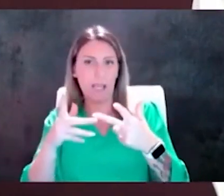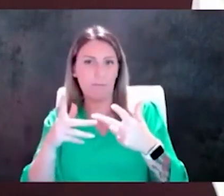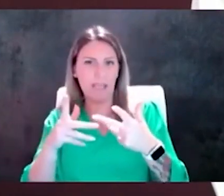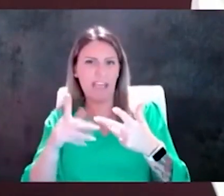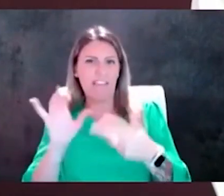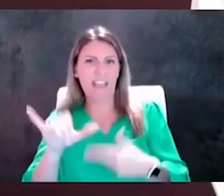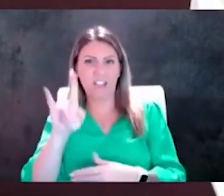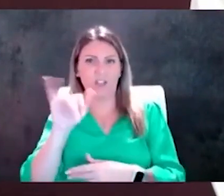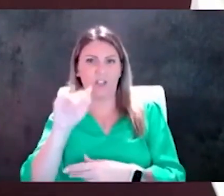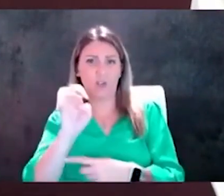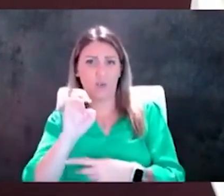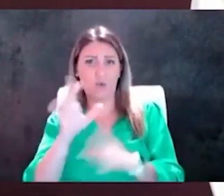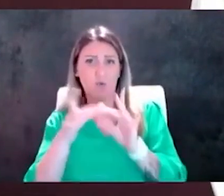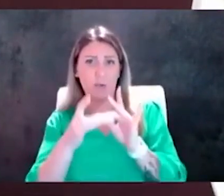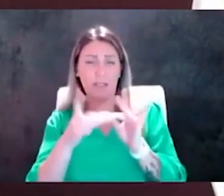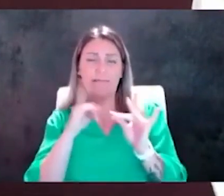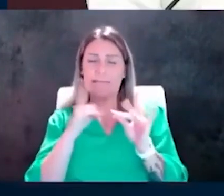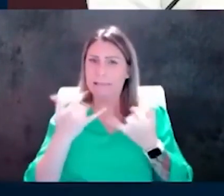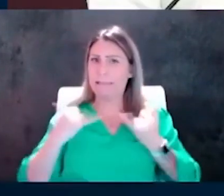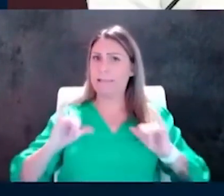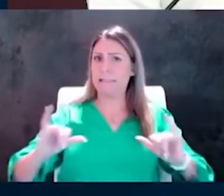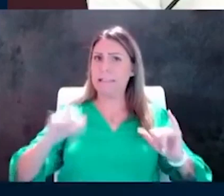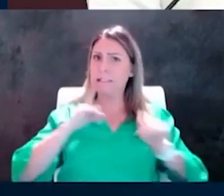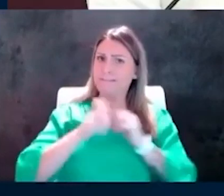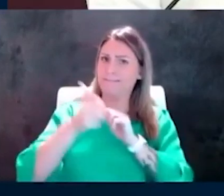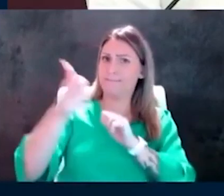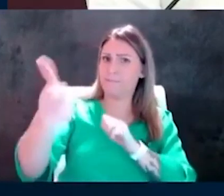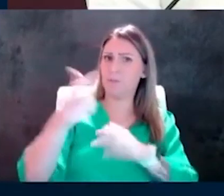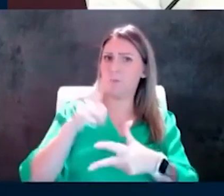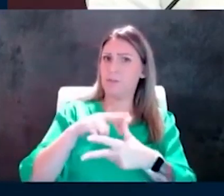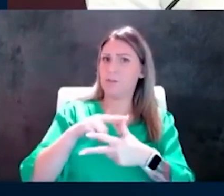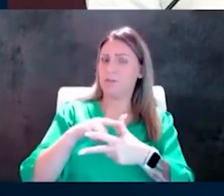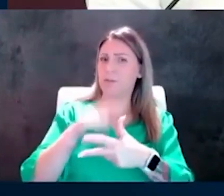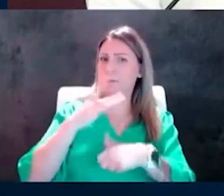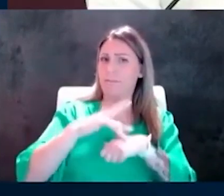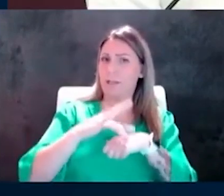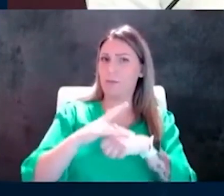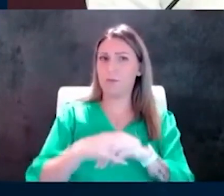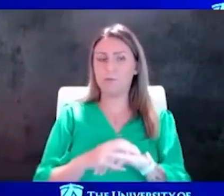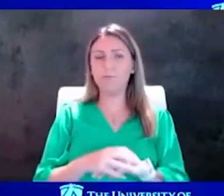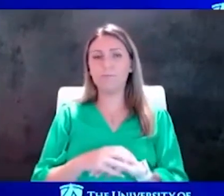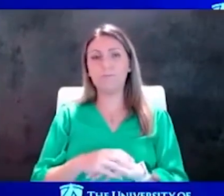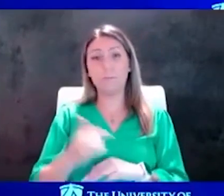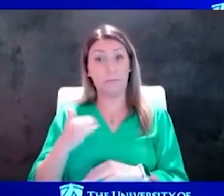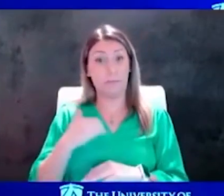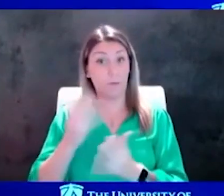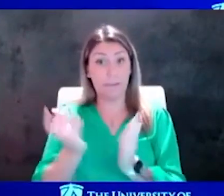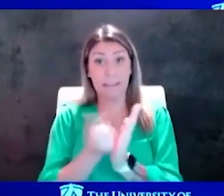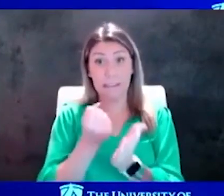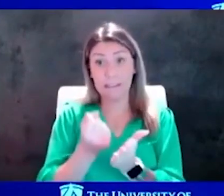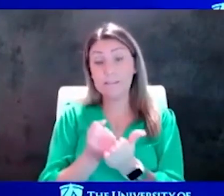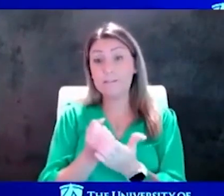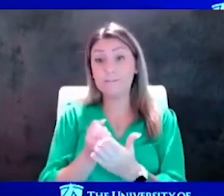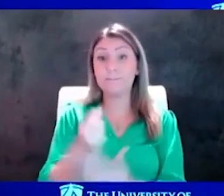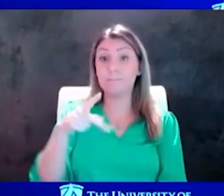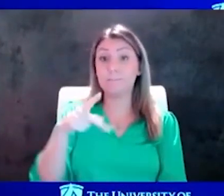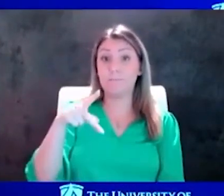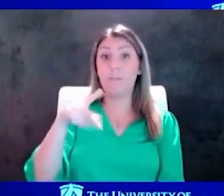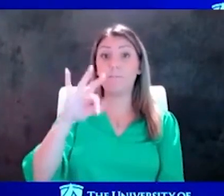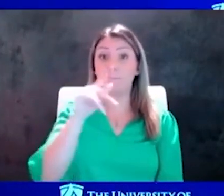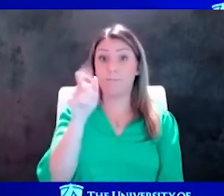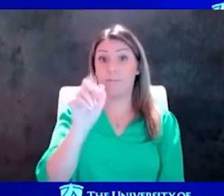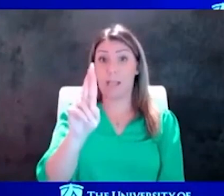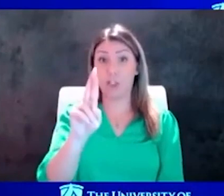that we're still a ways out from having Moderna be available to young groups. Yeah, I would definitely get Pfizer. The first one that's available. And I